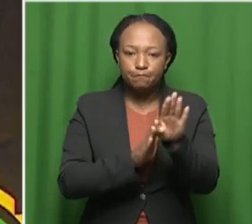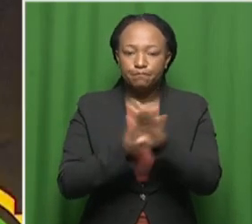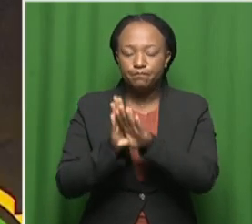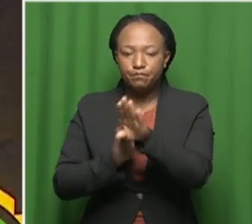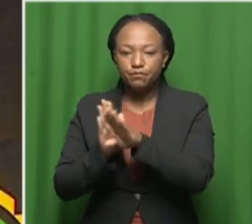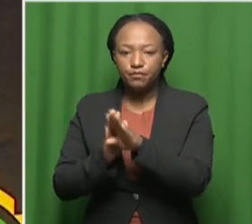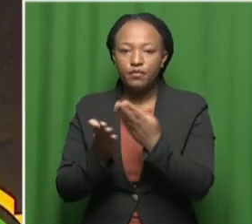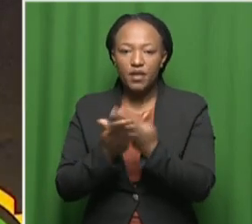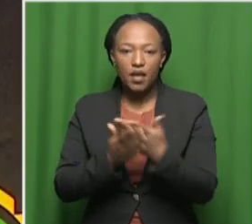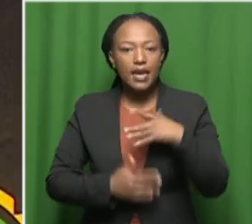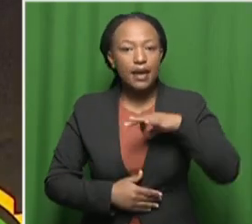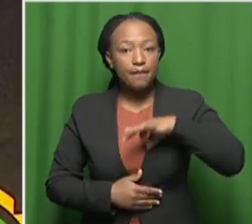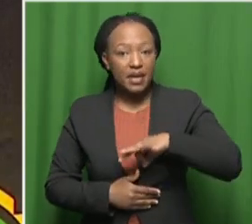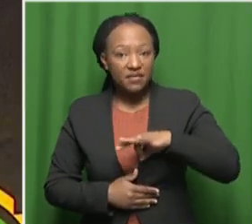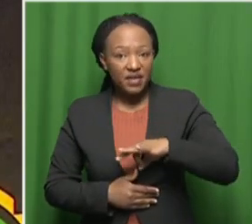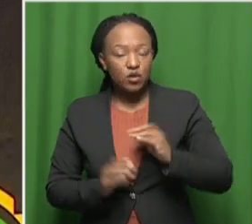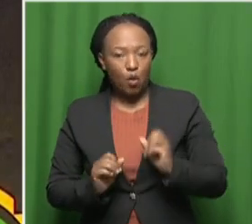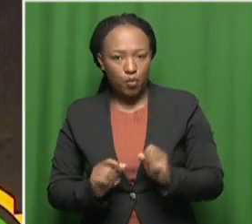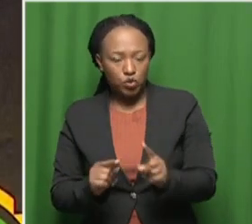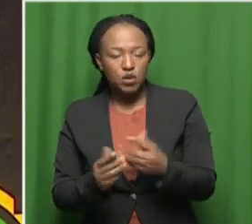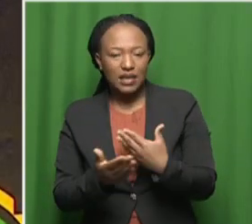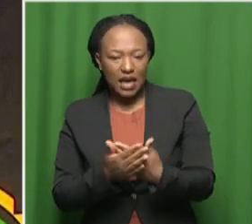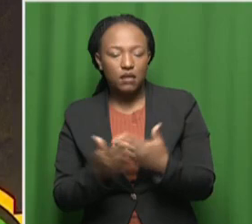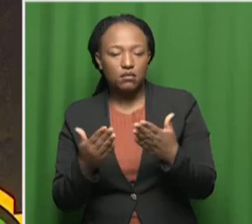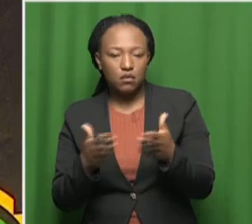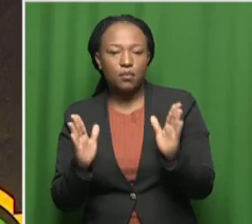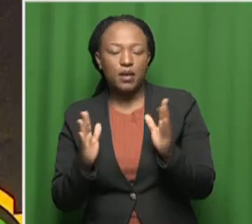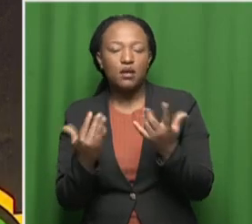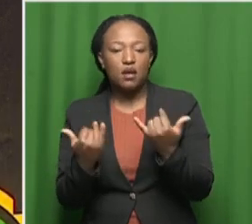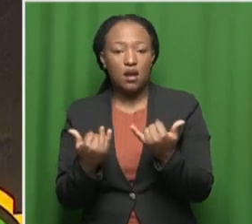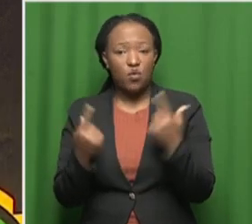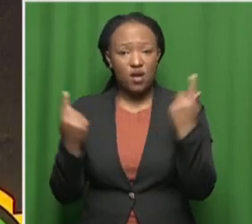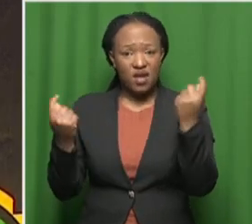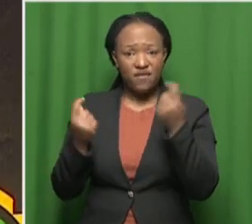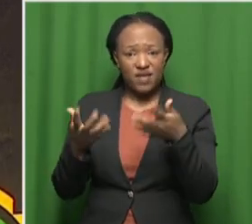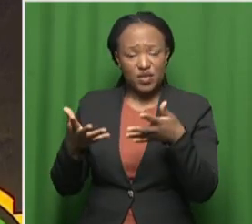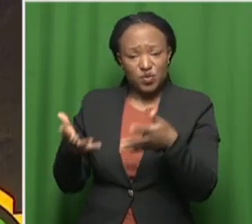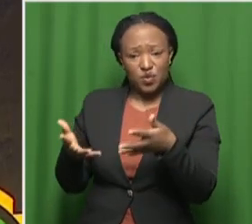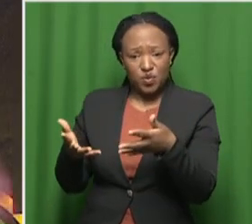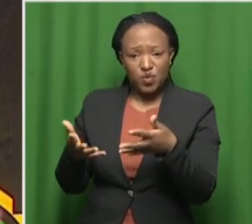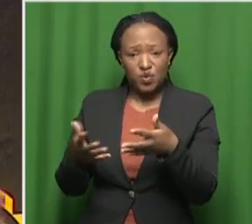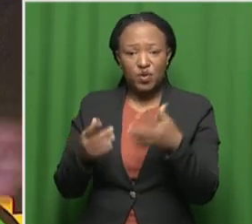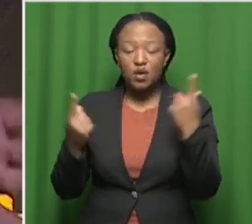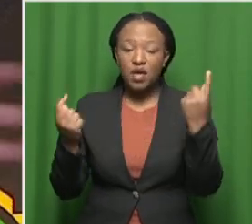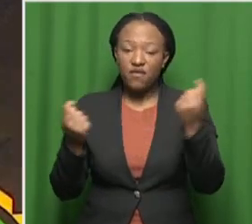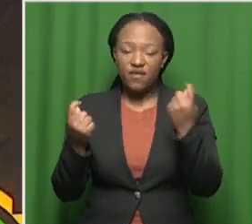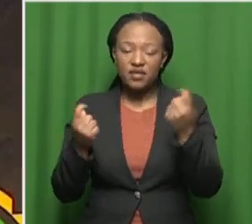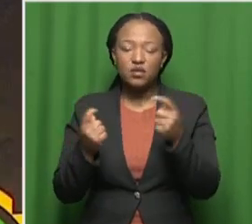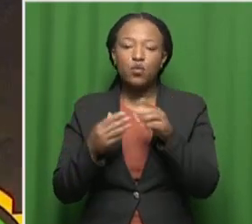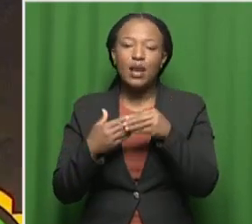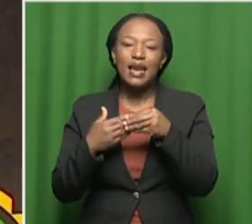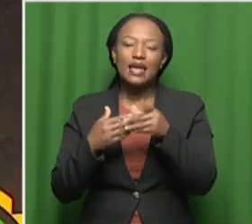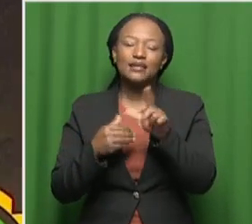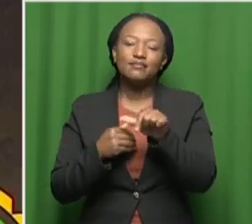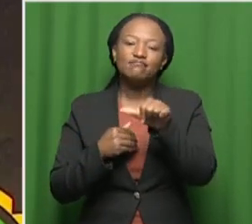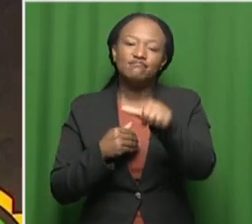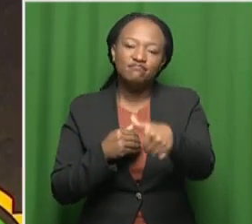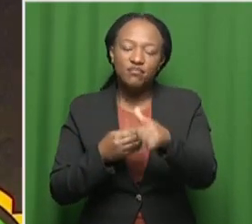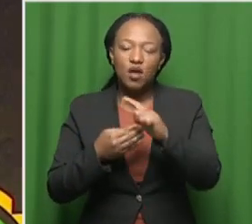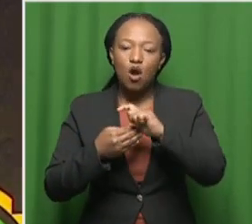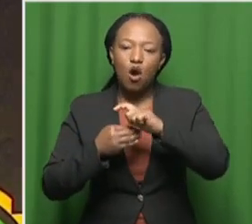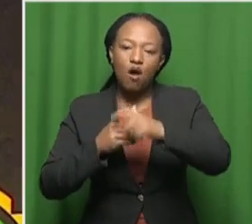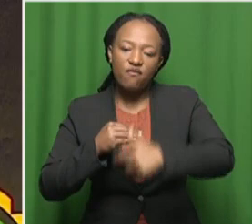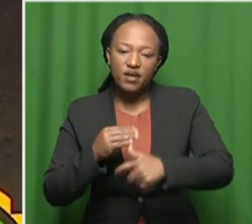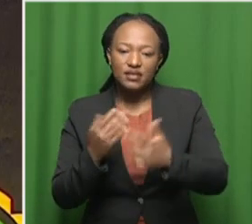be unlocking opportunities at an event such as this, and especially the events leading up to this conference that